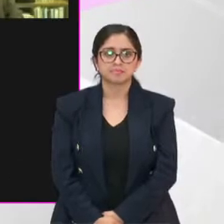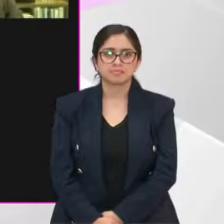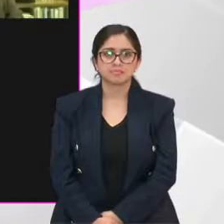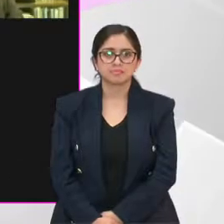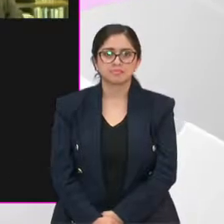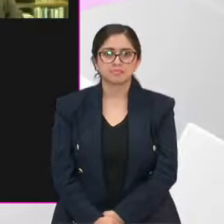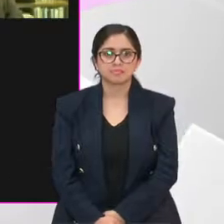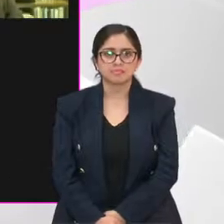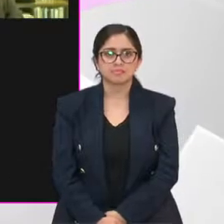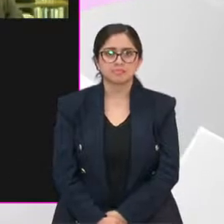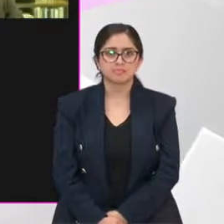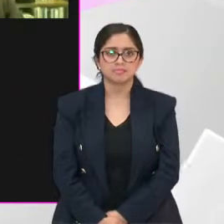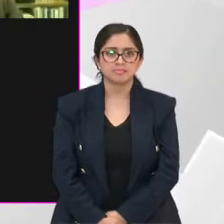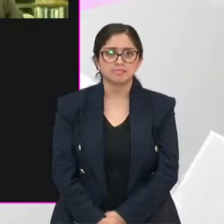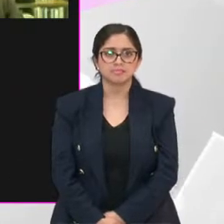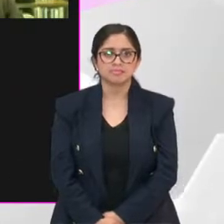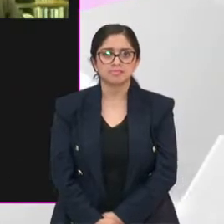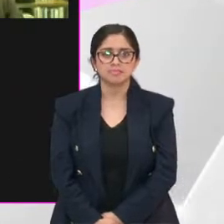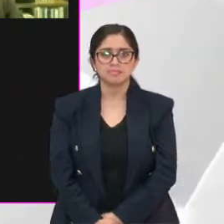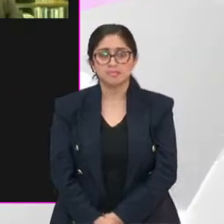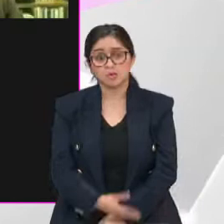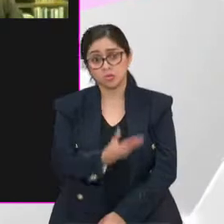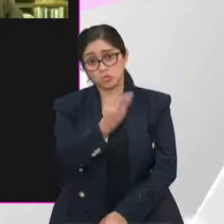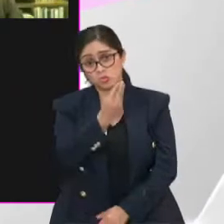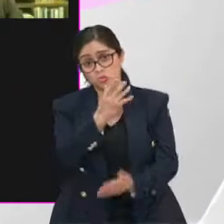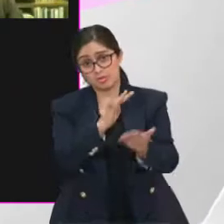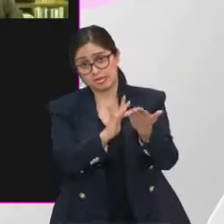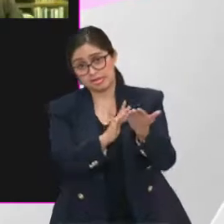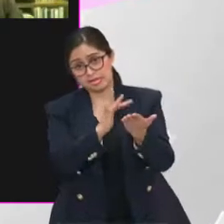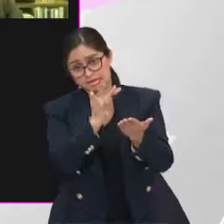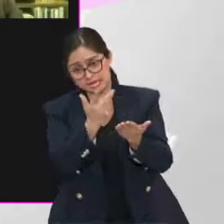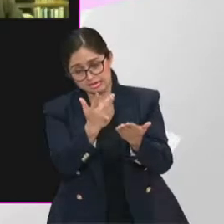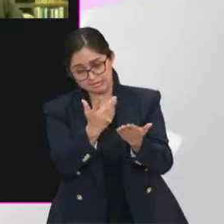attention. Thank you very much,